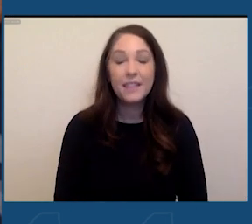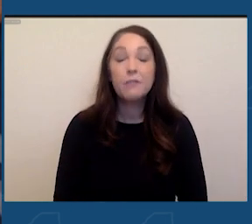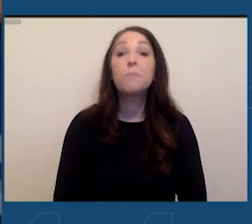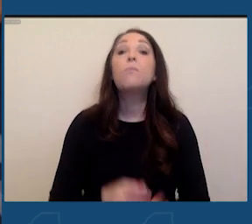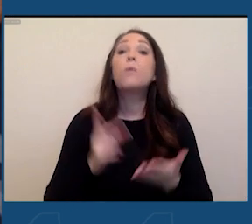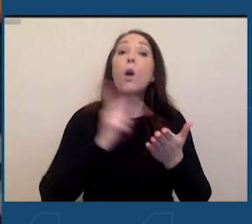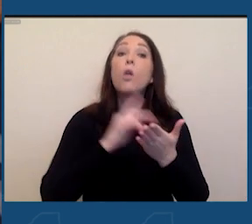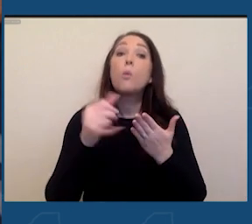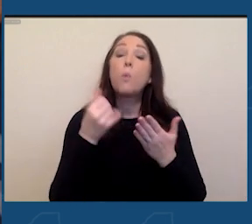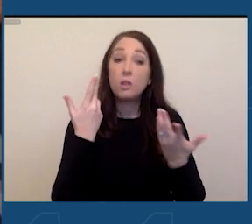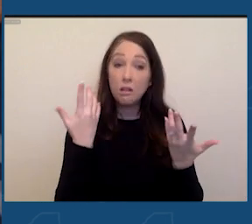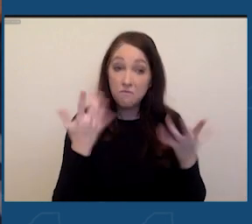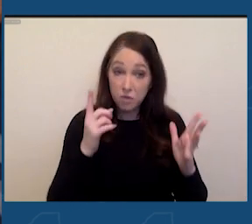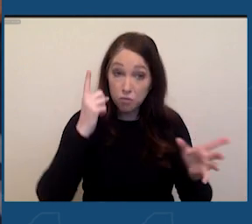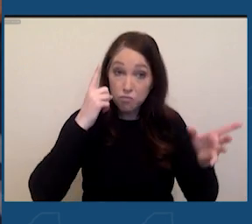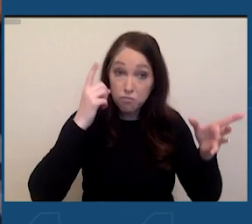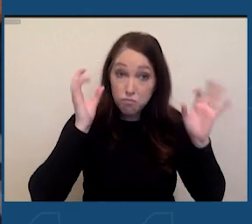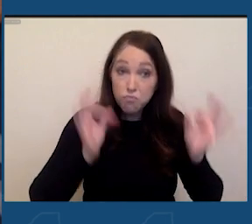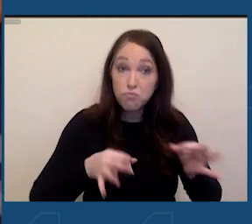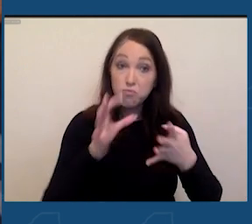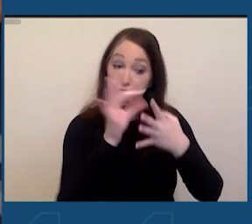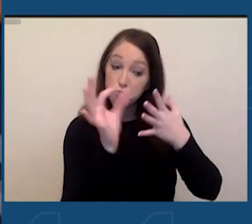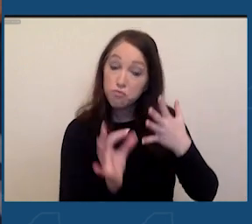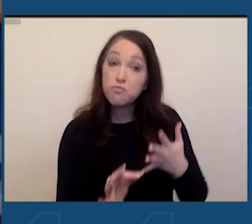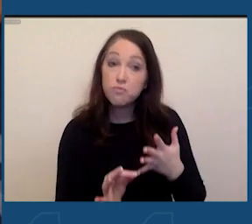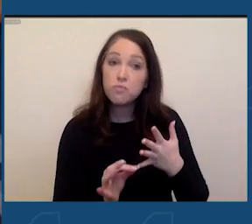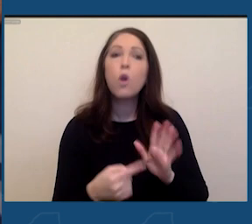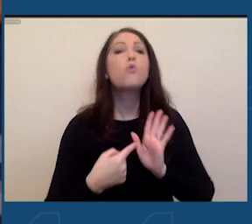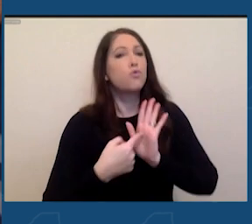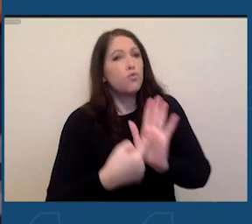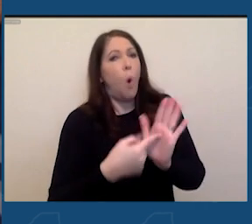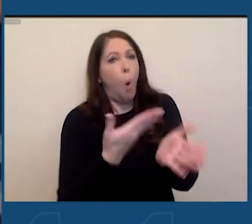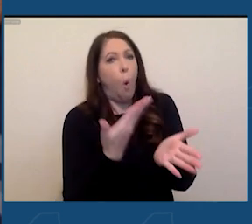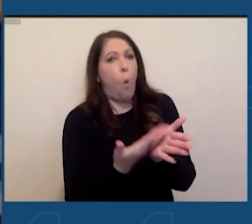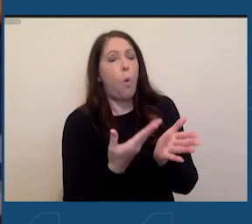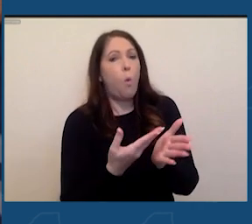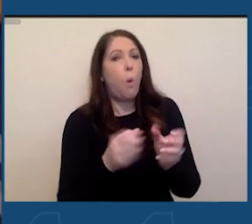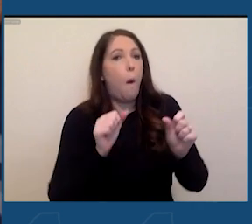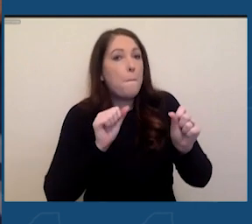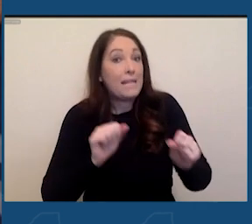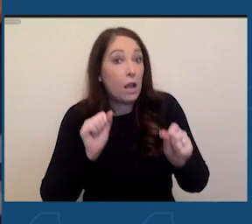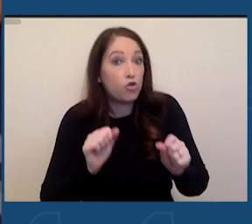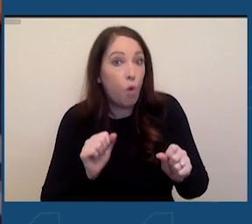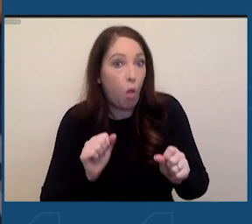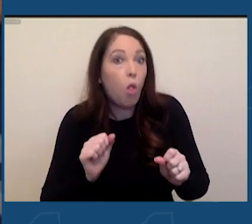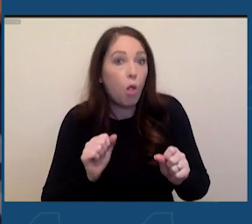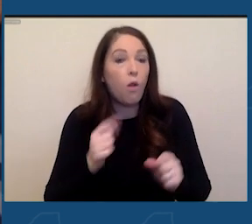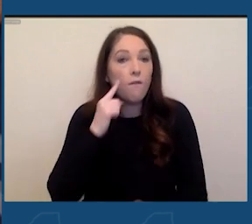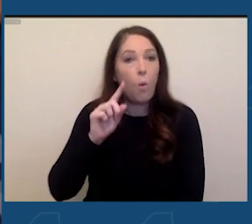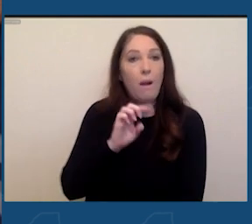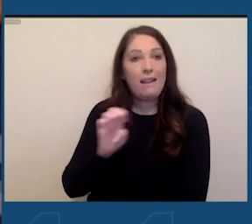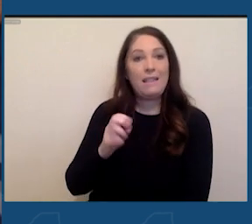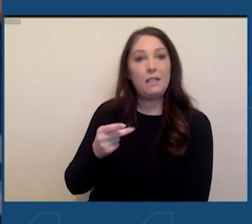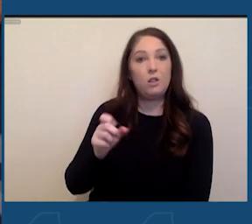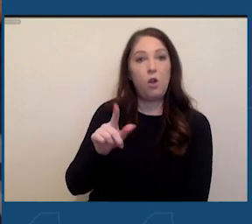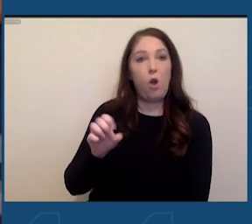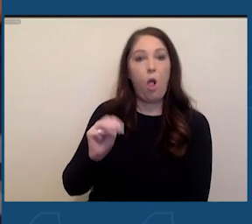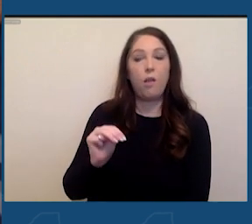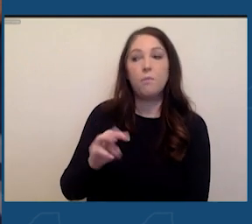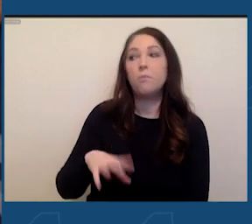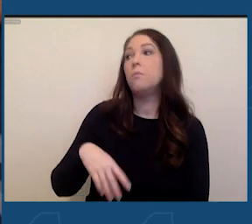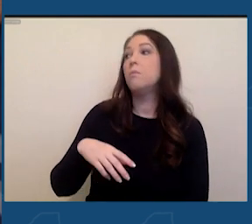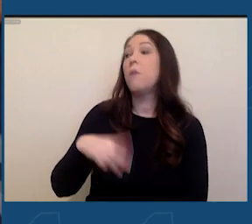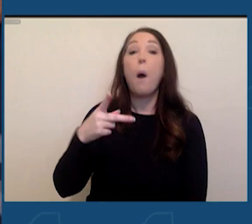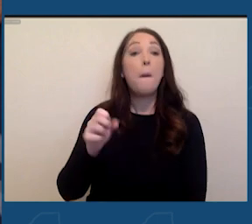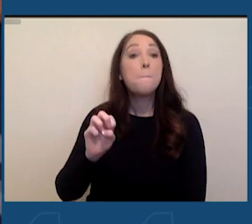selected, I think, show you what the potential is for East Harlem. They are investing in upgrading park space, upgrading